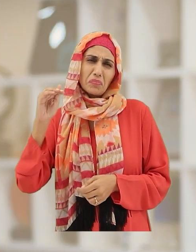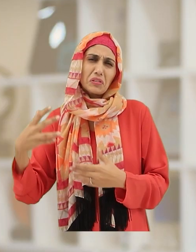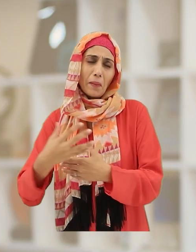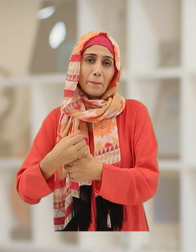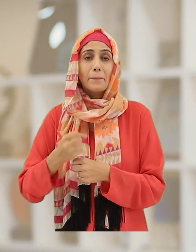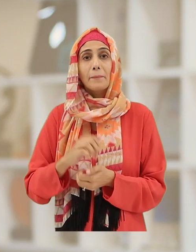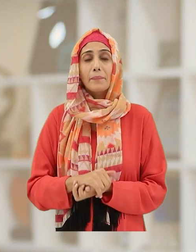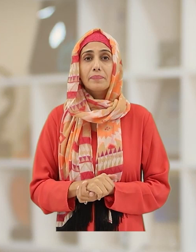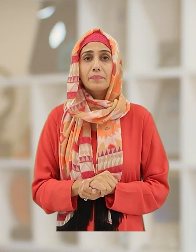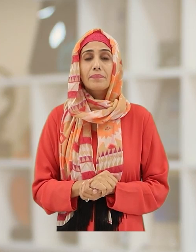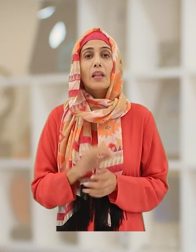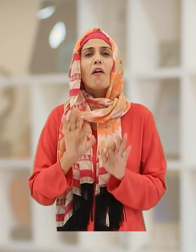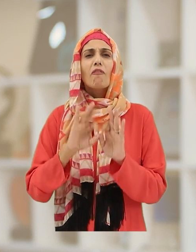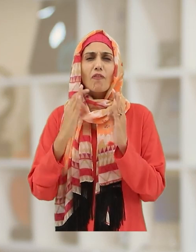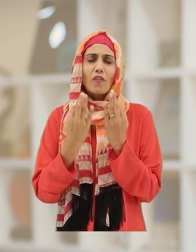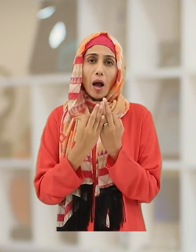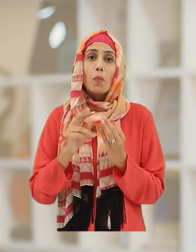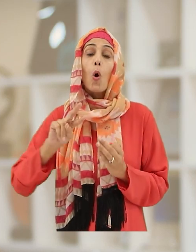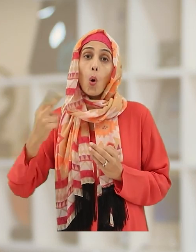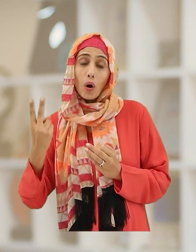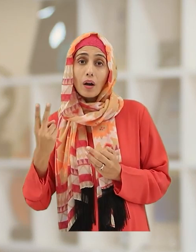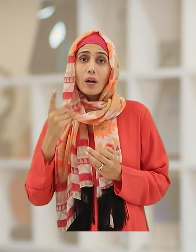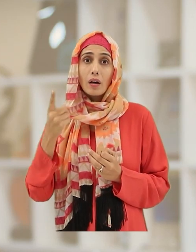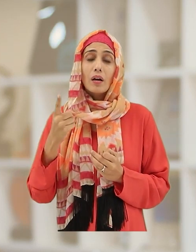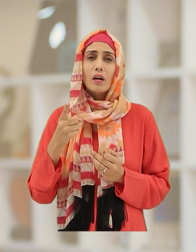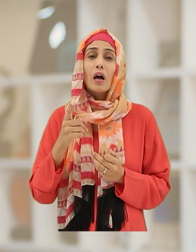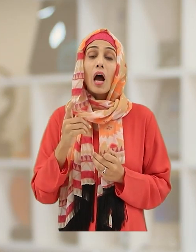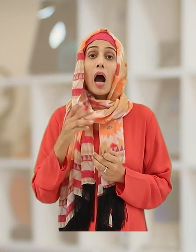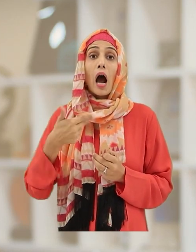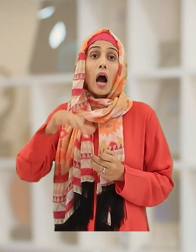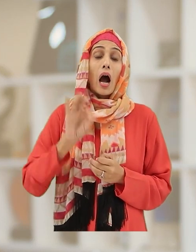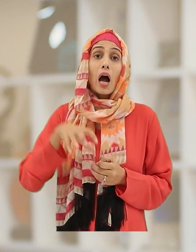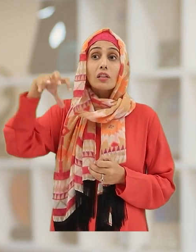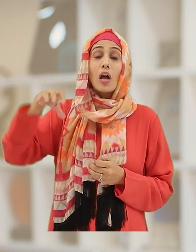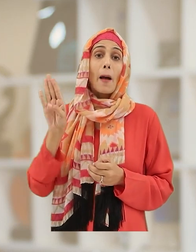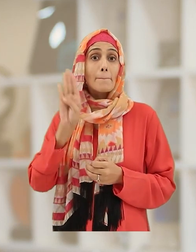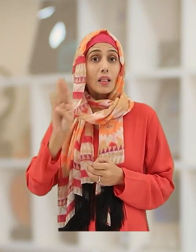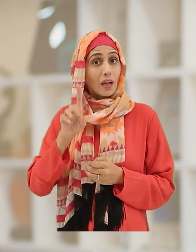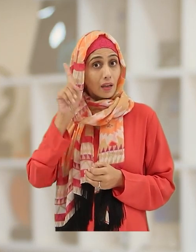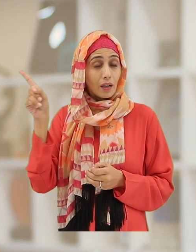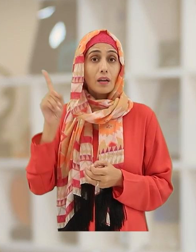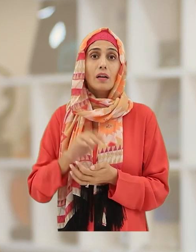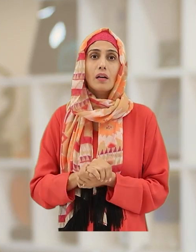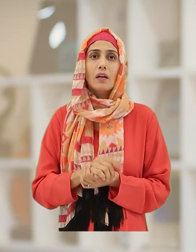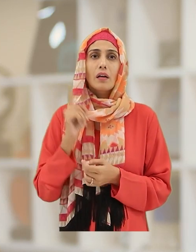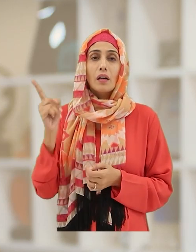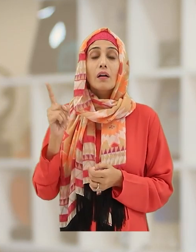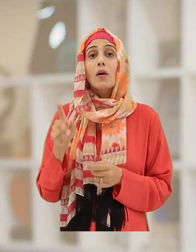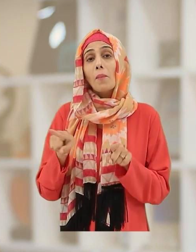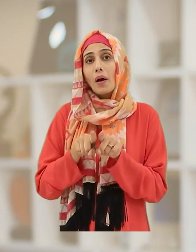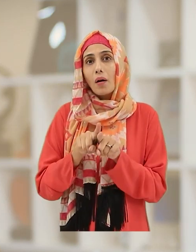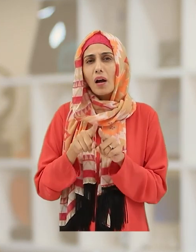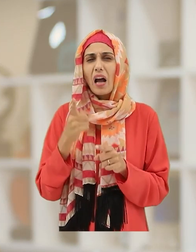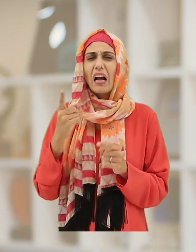people. Then some families heard about this. Some families particularly that were based in Baldia town,